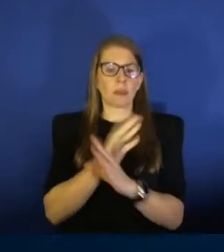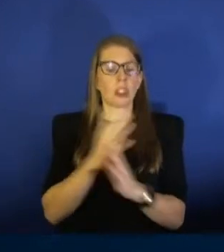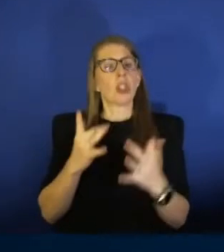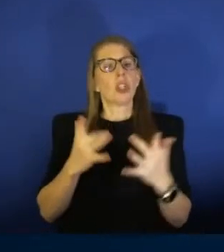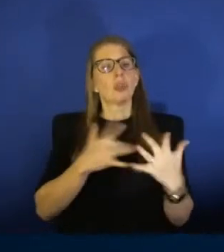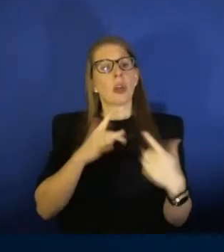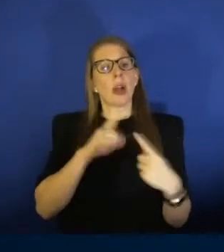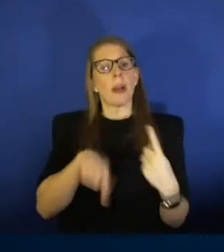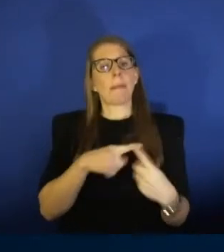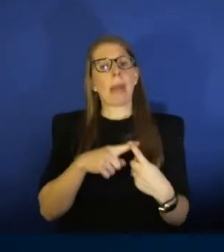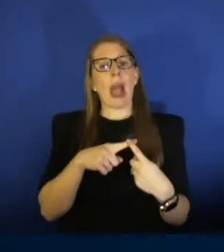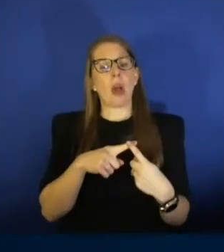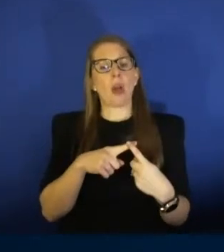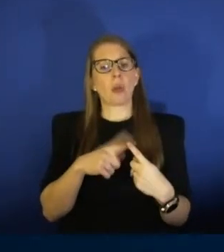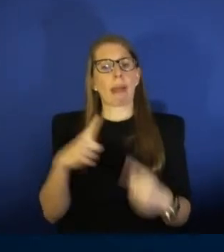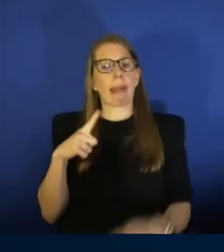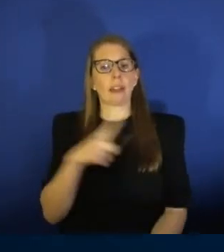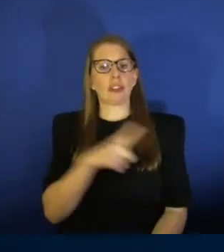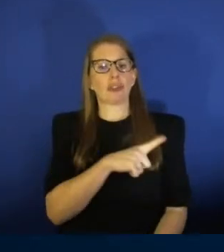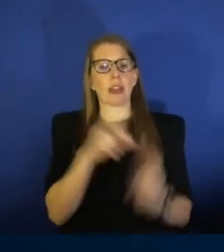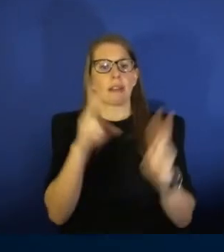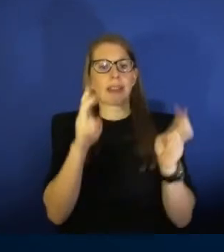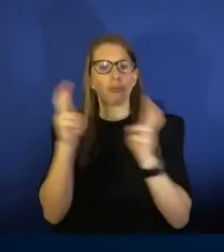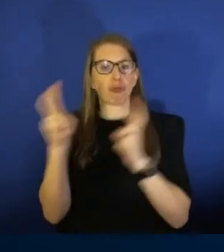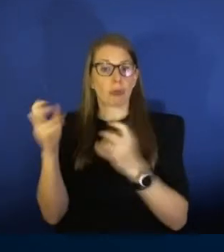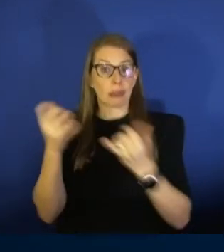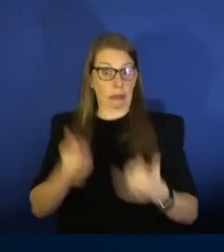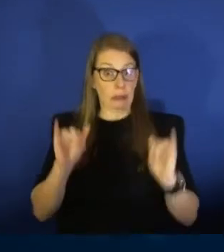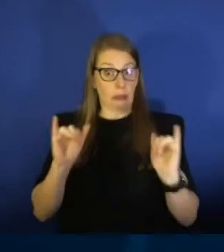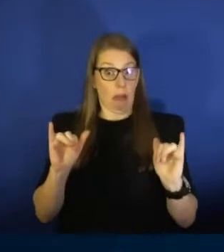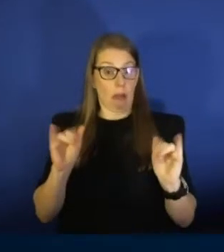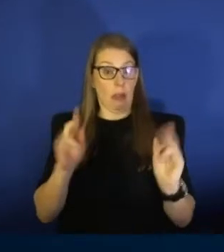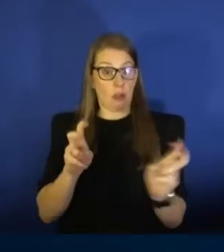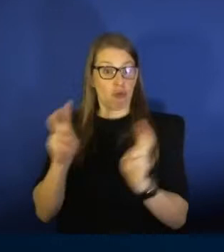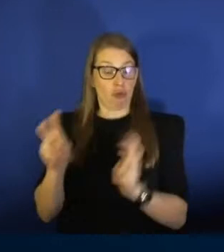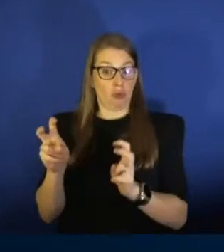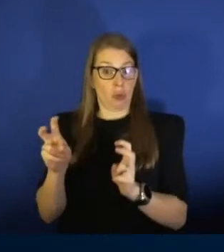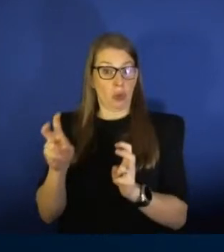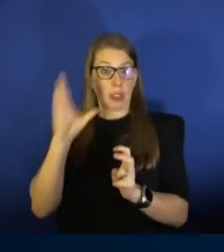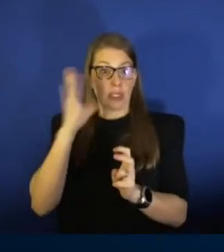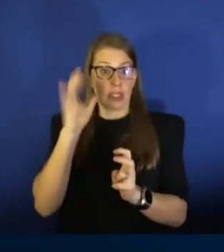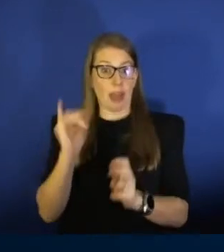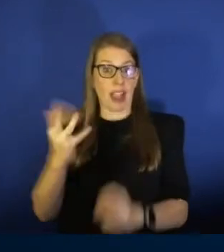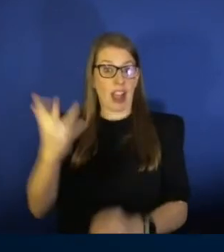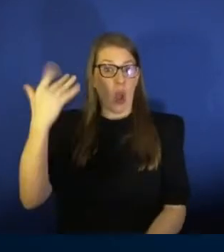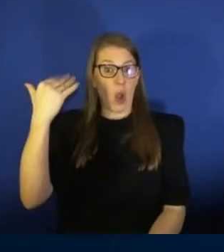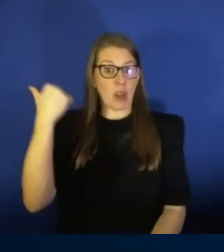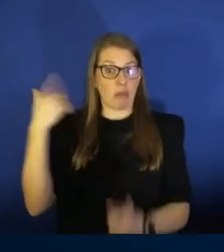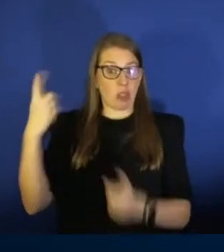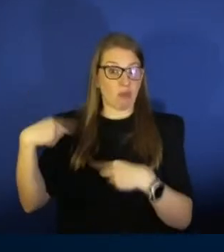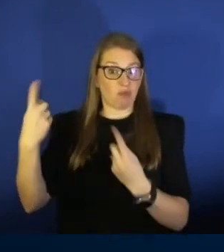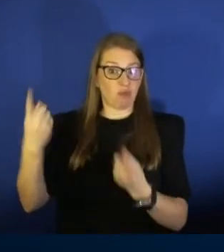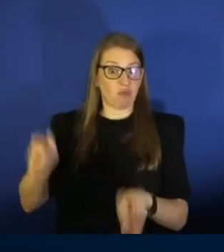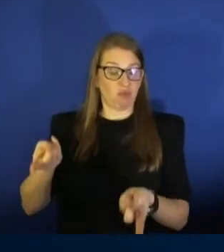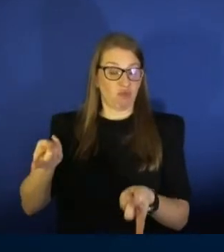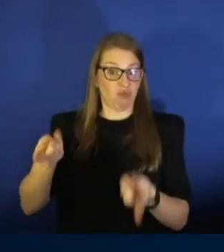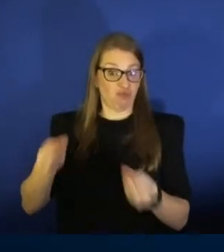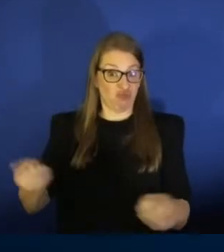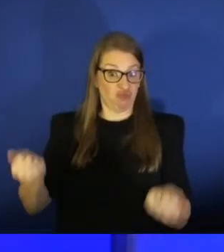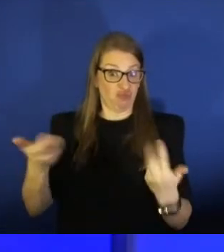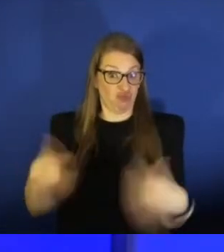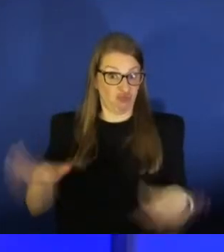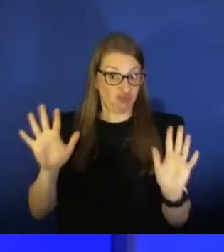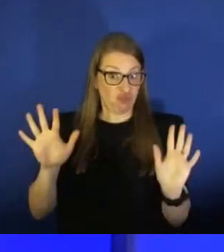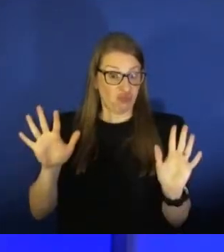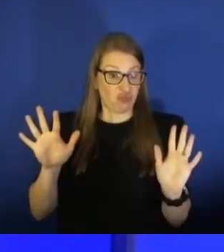legislative issues. Is that still an issue? Seems like a long time ago, but have we gotten past that? There are always